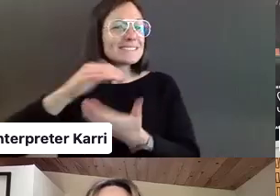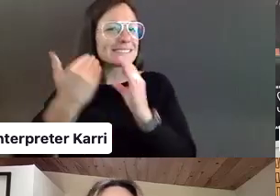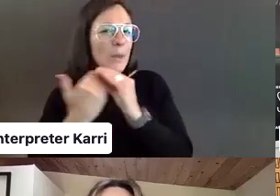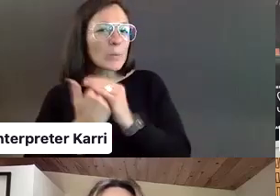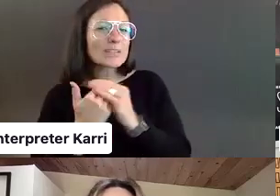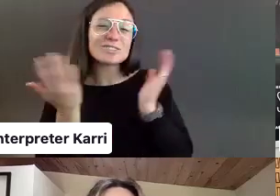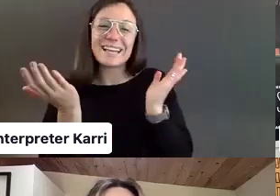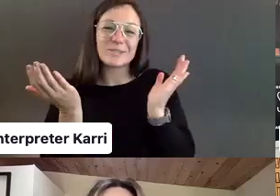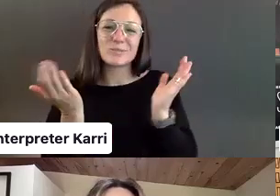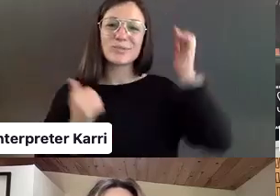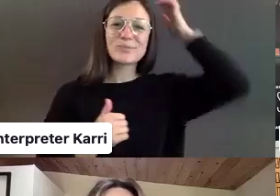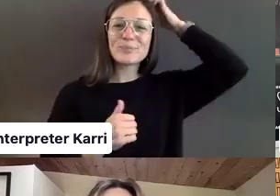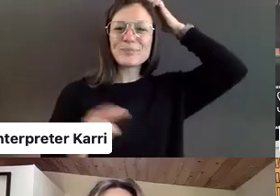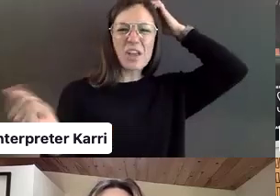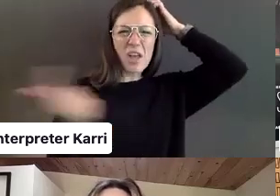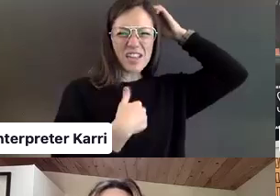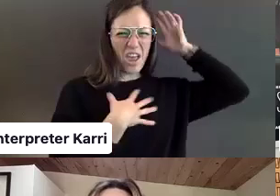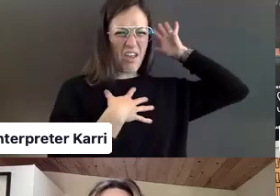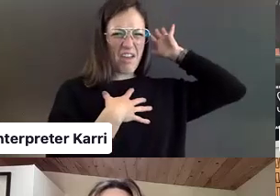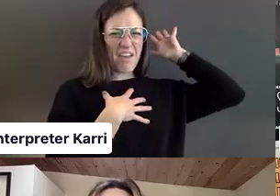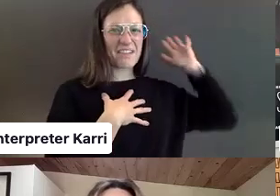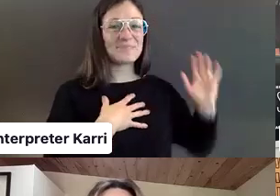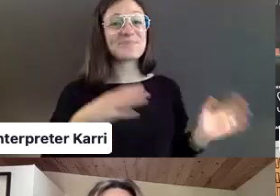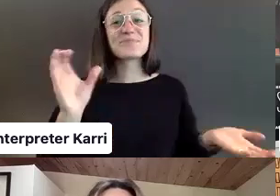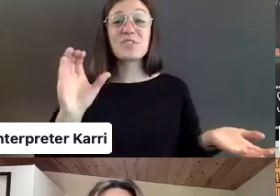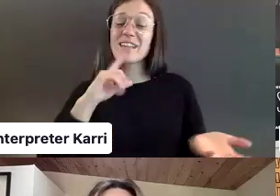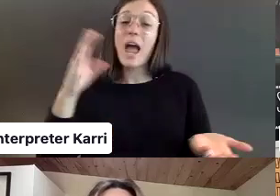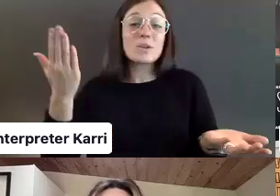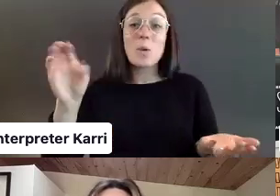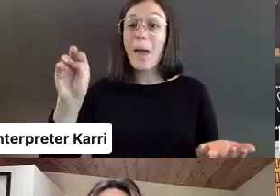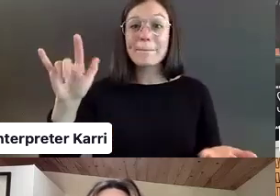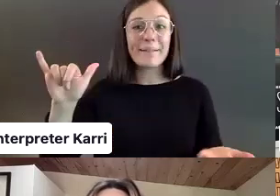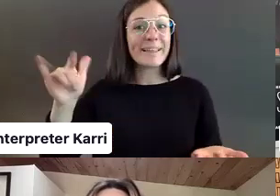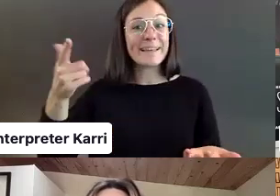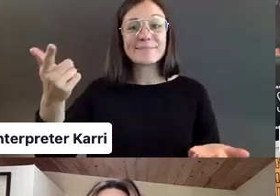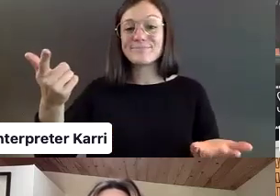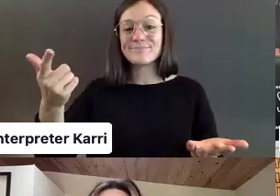God! Wow. Why this is Emily? Get that question. All